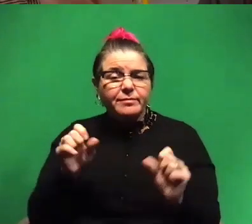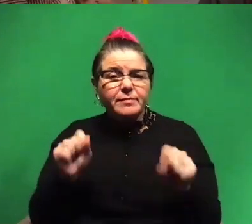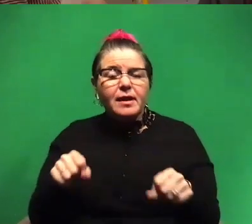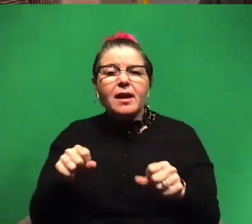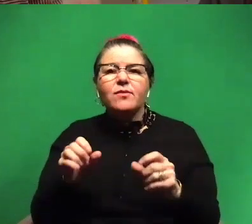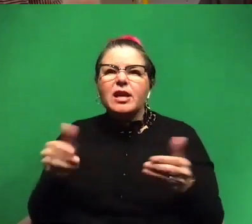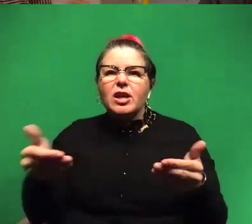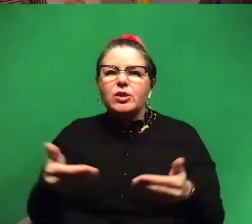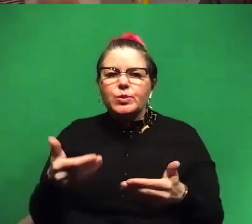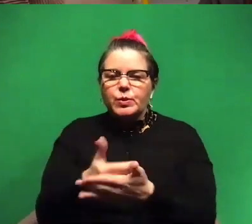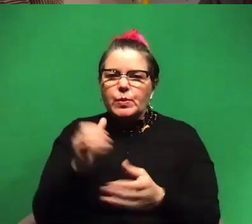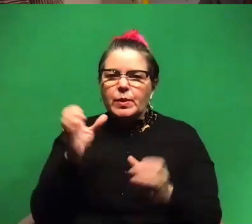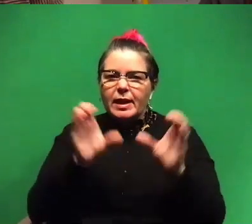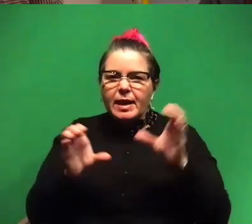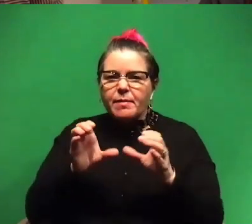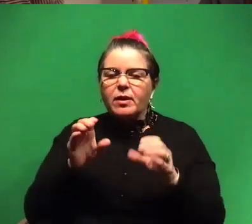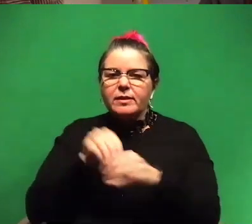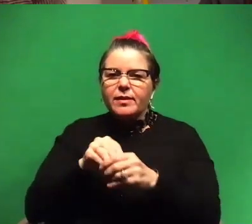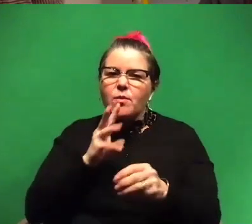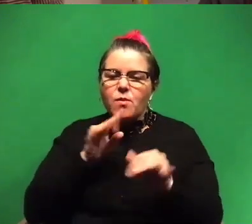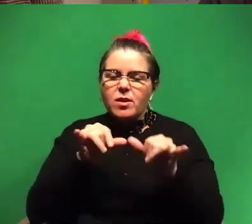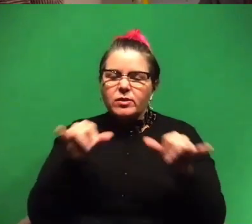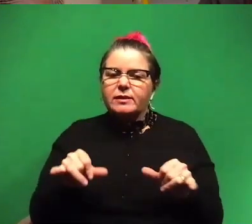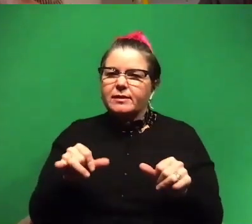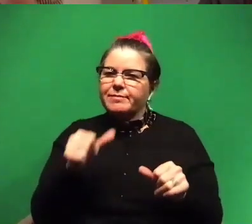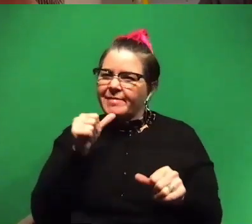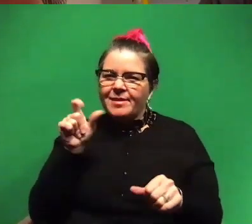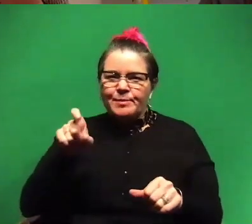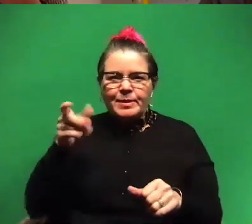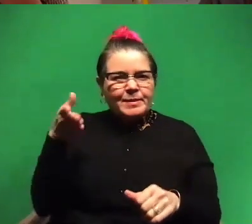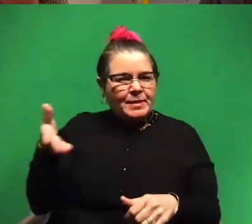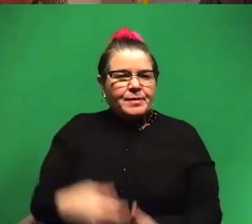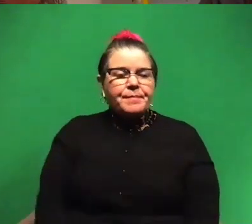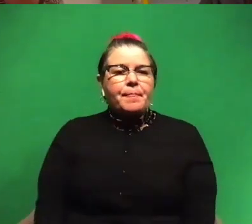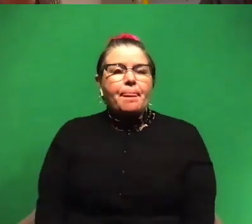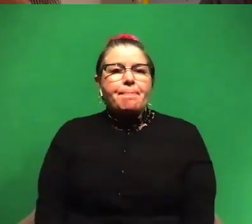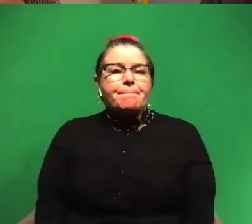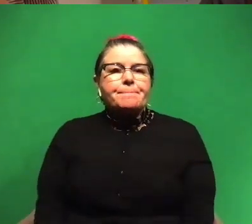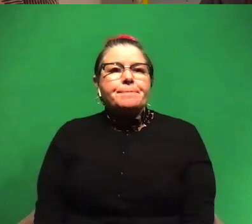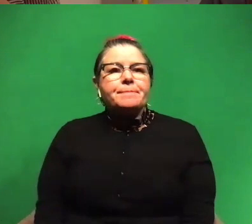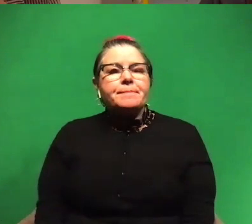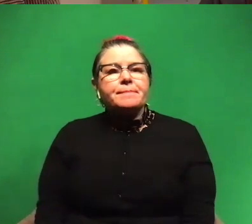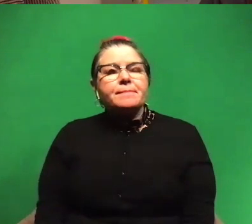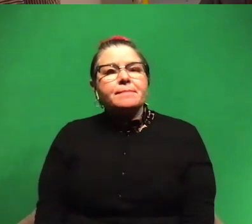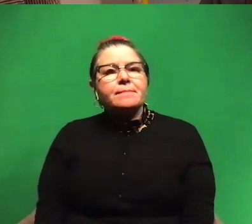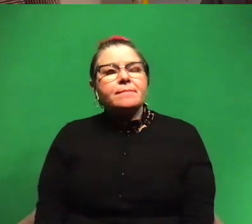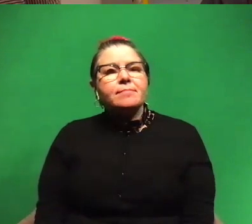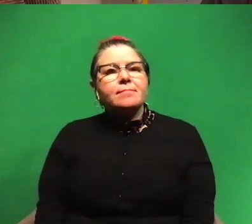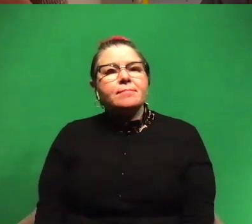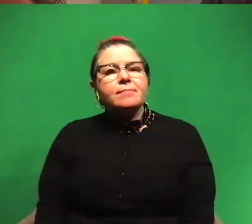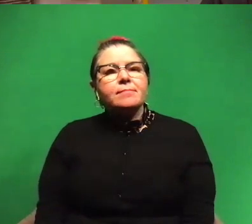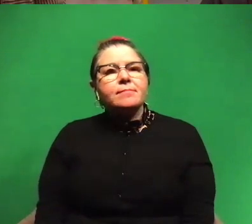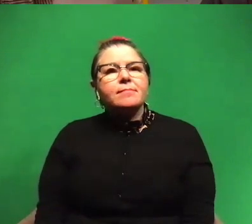introduces chemicals into the water system that wouldn't normally be there. And so it's not necessarily that